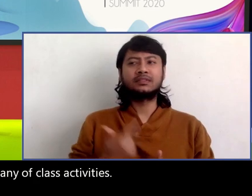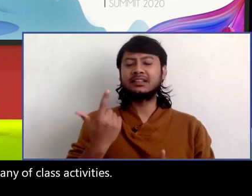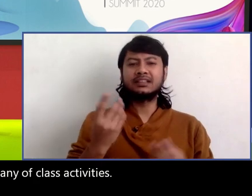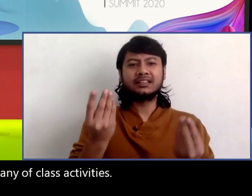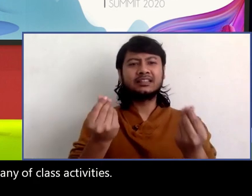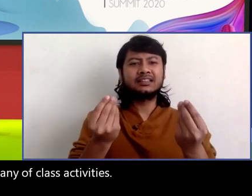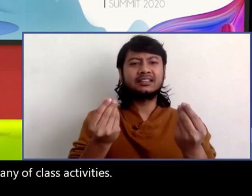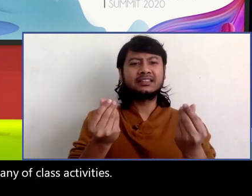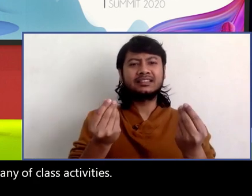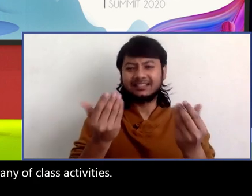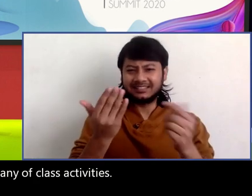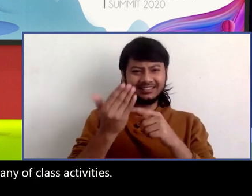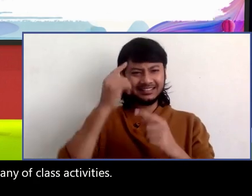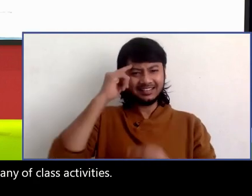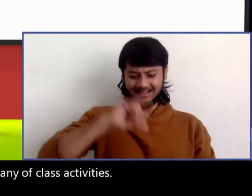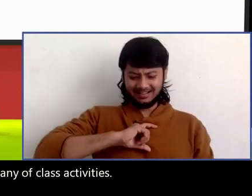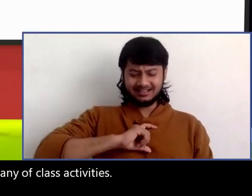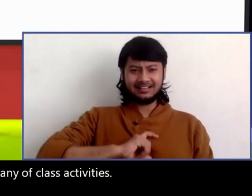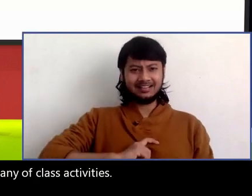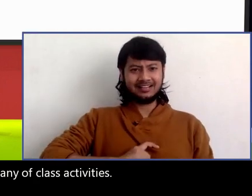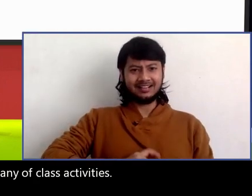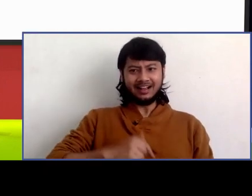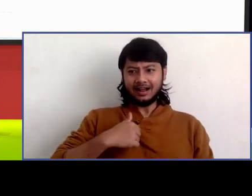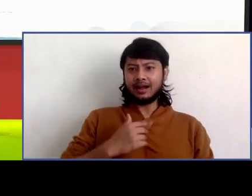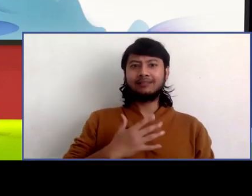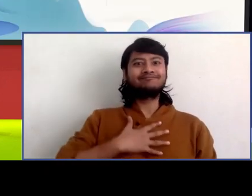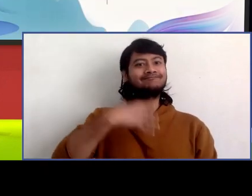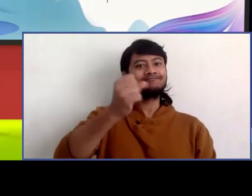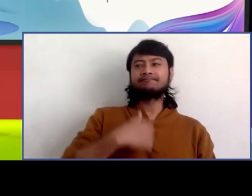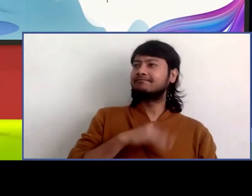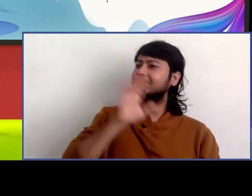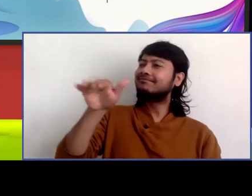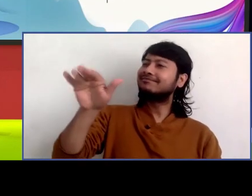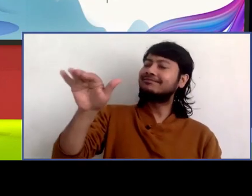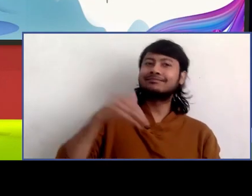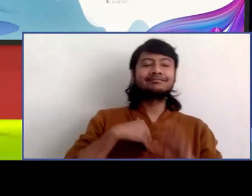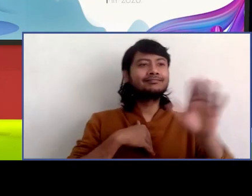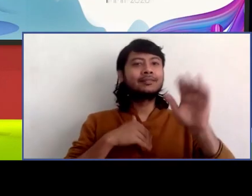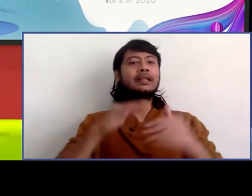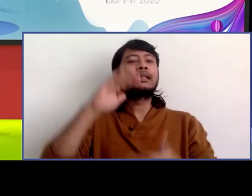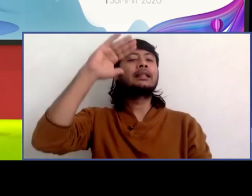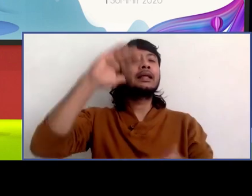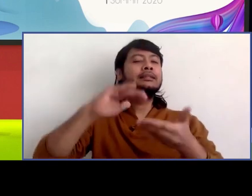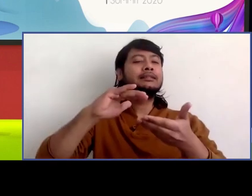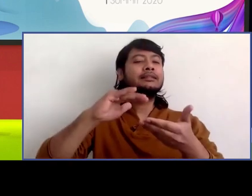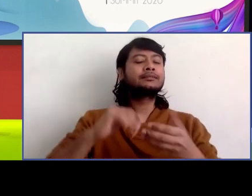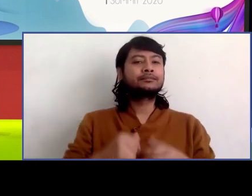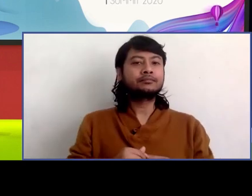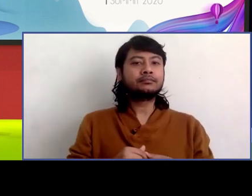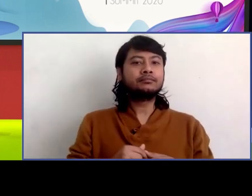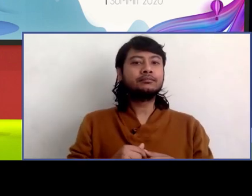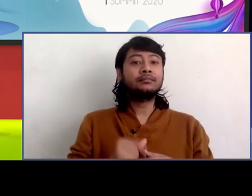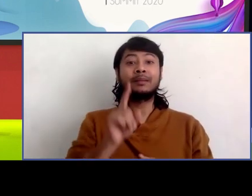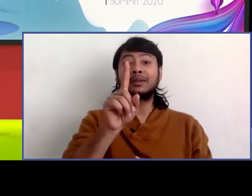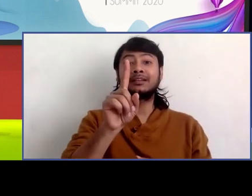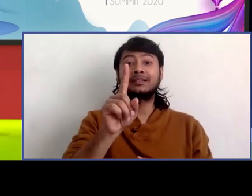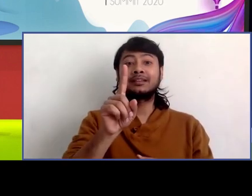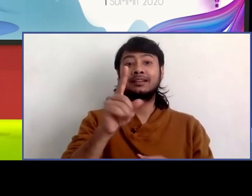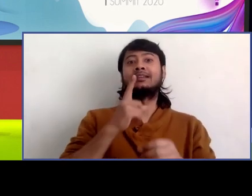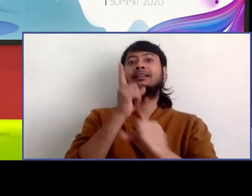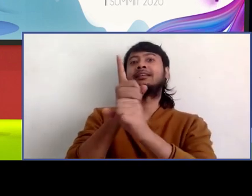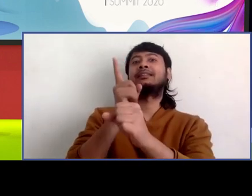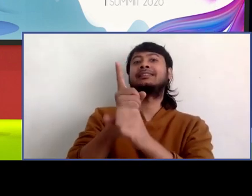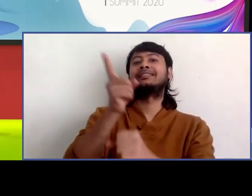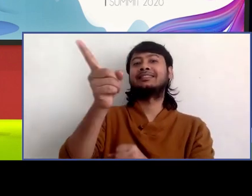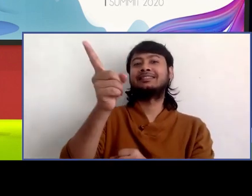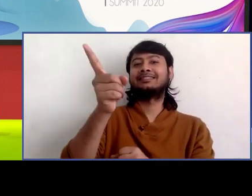that power to just go and tell them. And that's when I remember my class teacher. I still remember her face